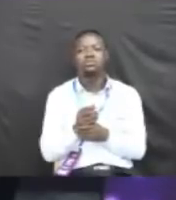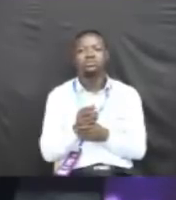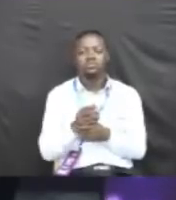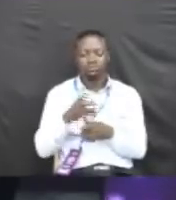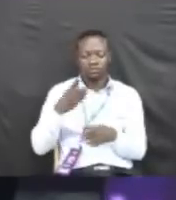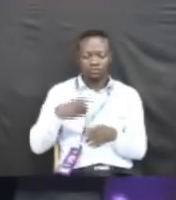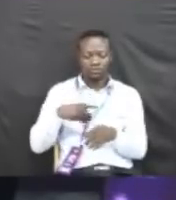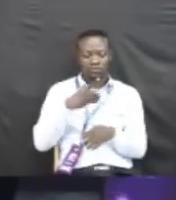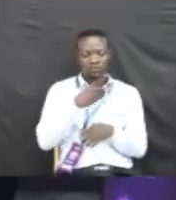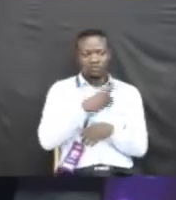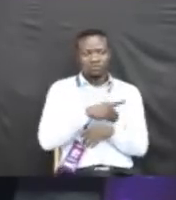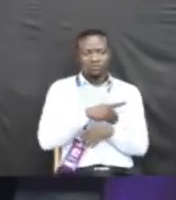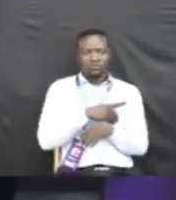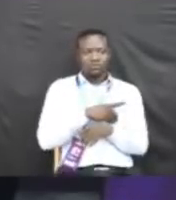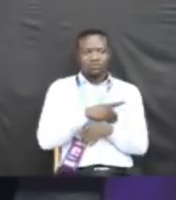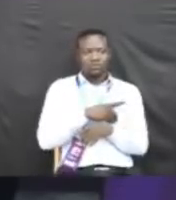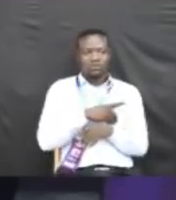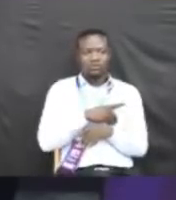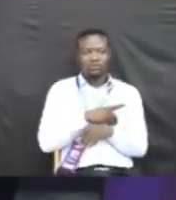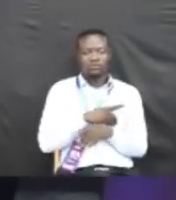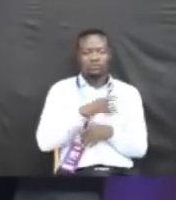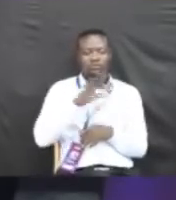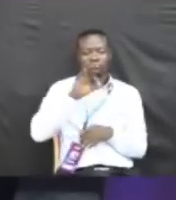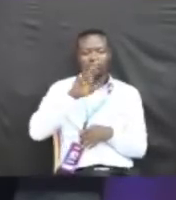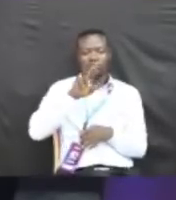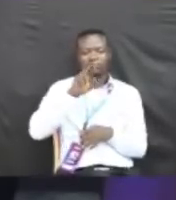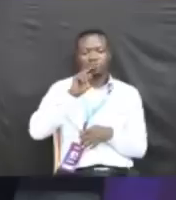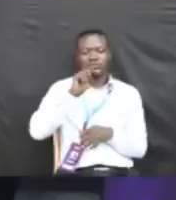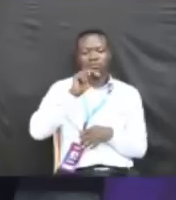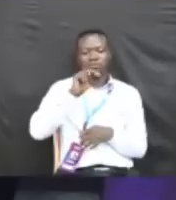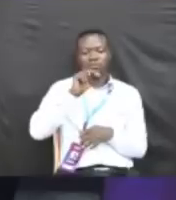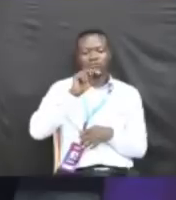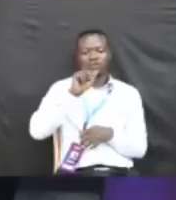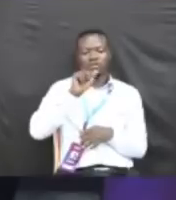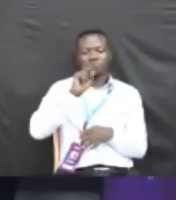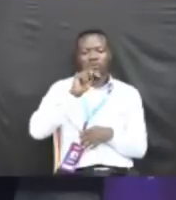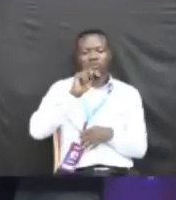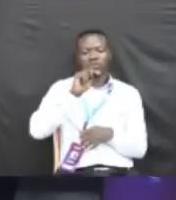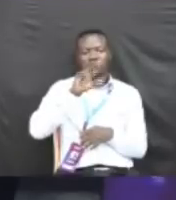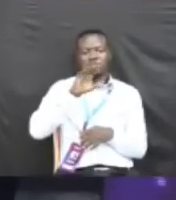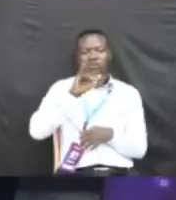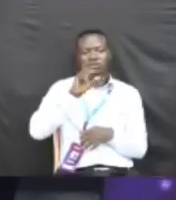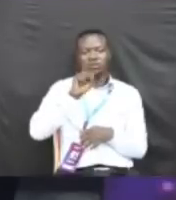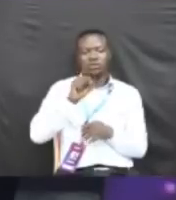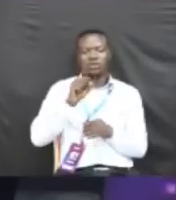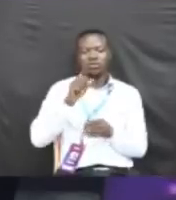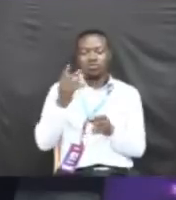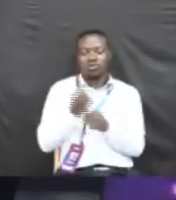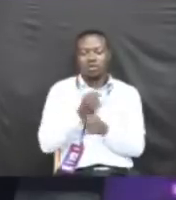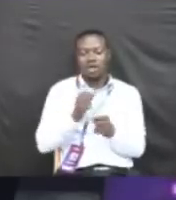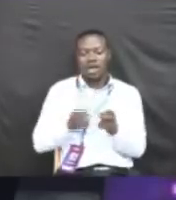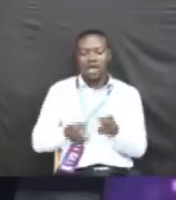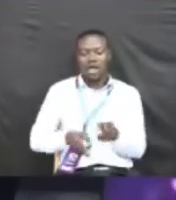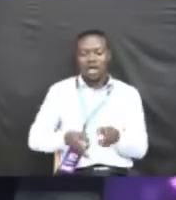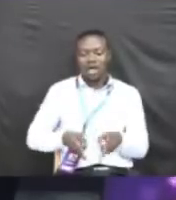Dickness Francis Cahusu of highways district won the best highways worker